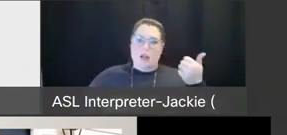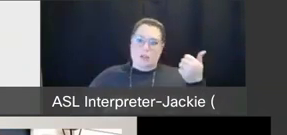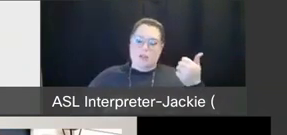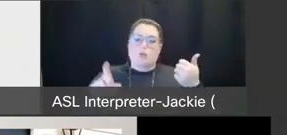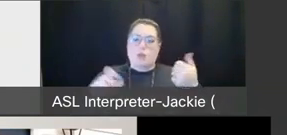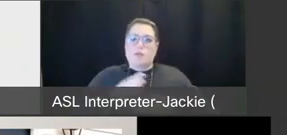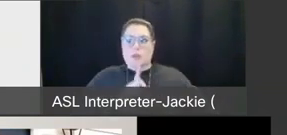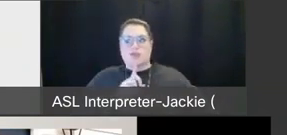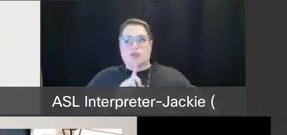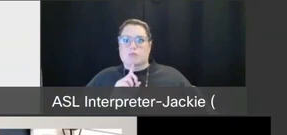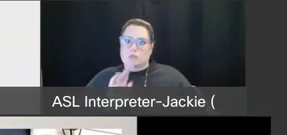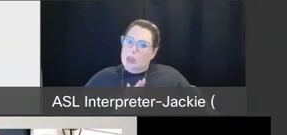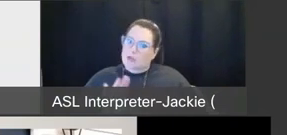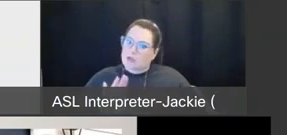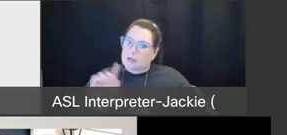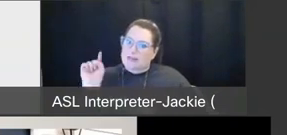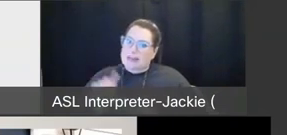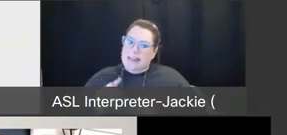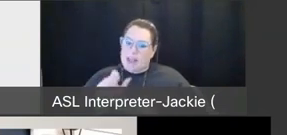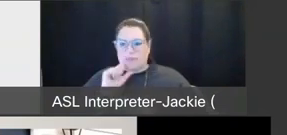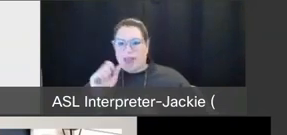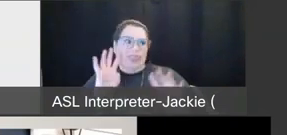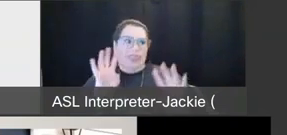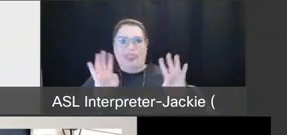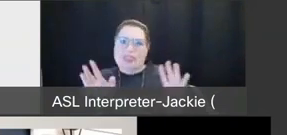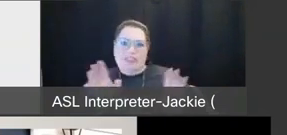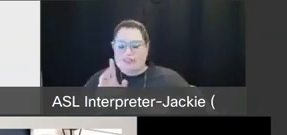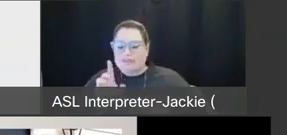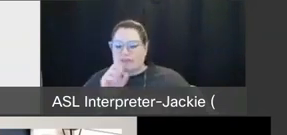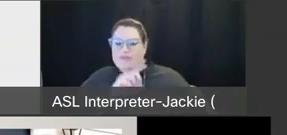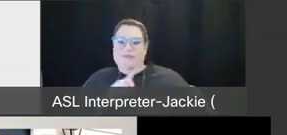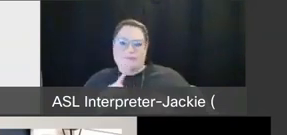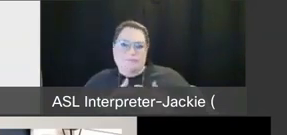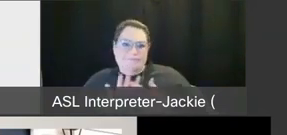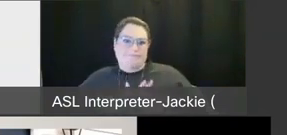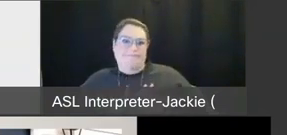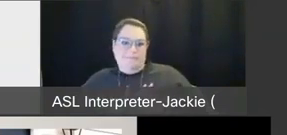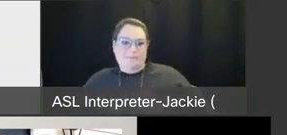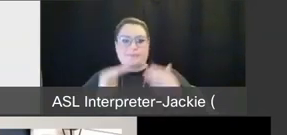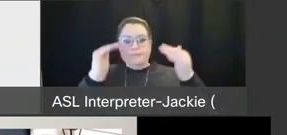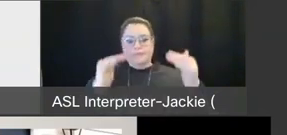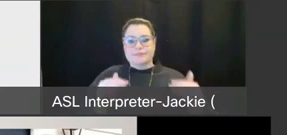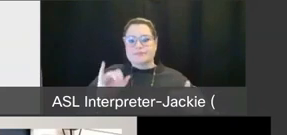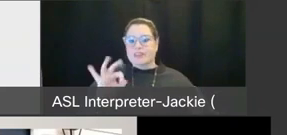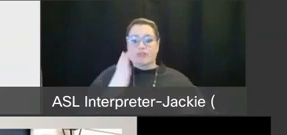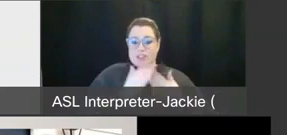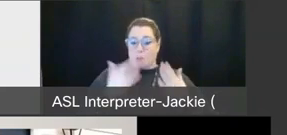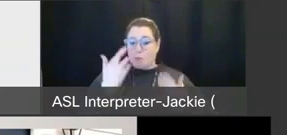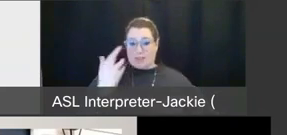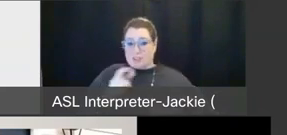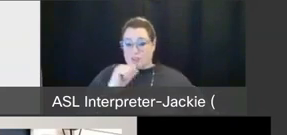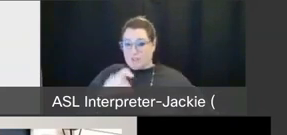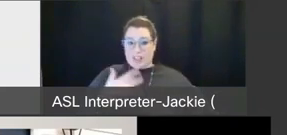good deal overall. If for some reason you're not feeling comfortable and they're not going to